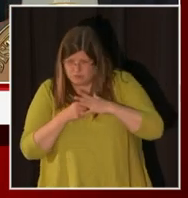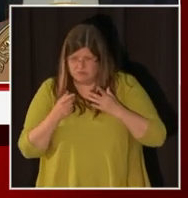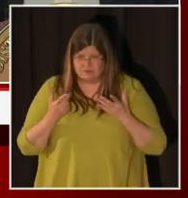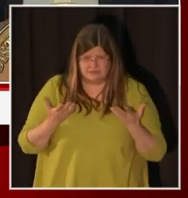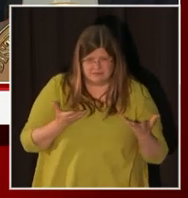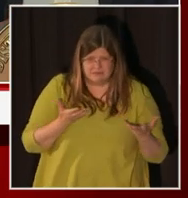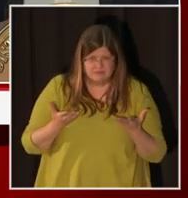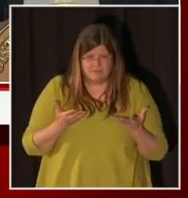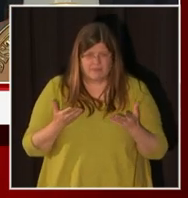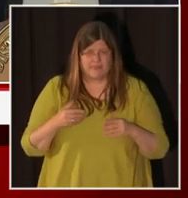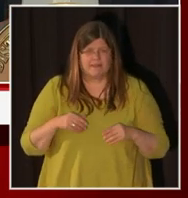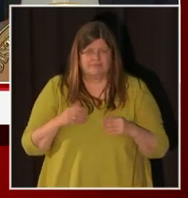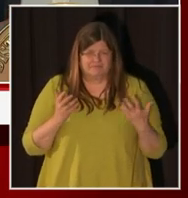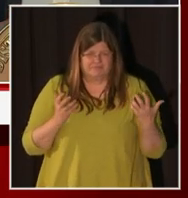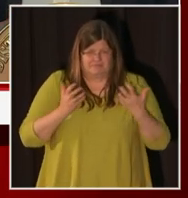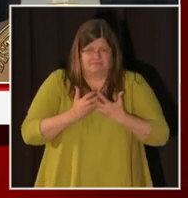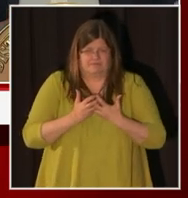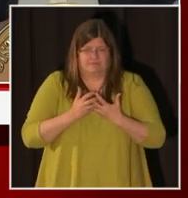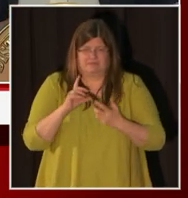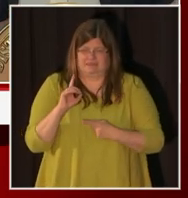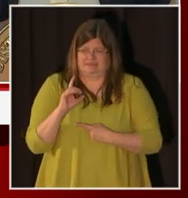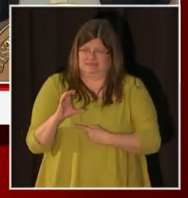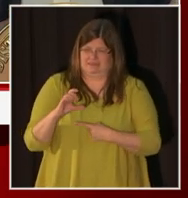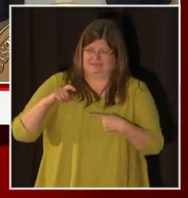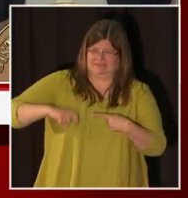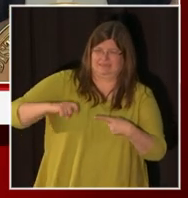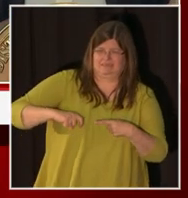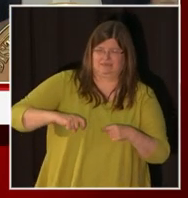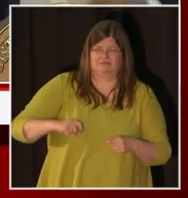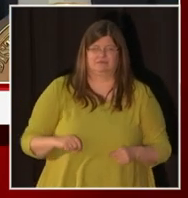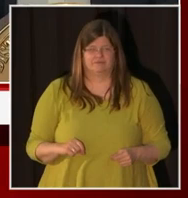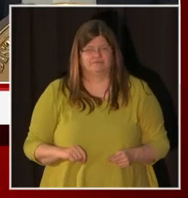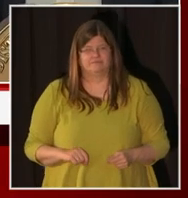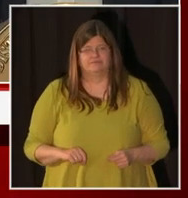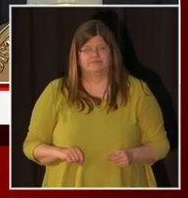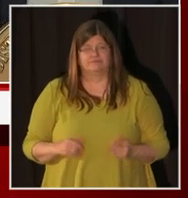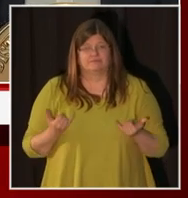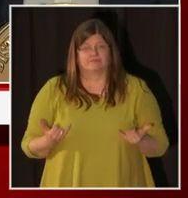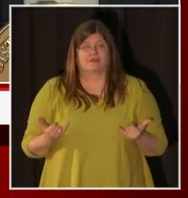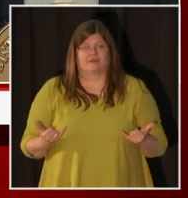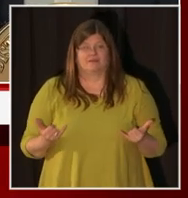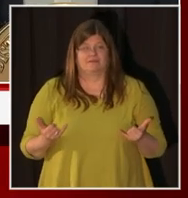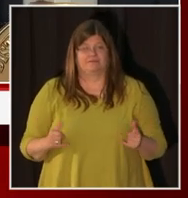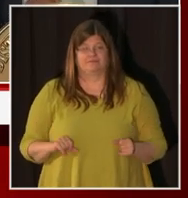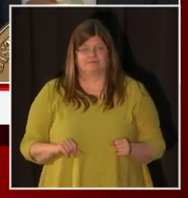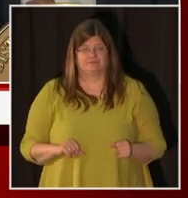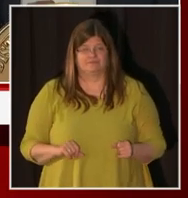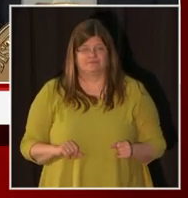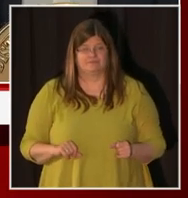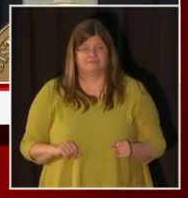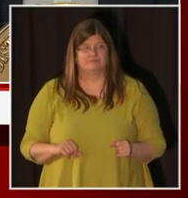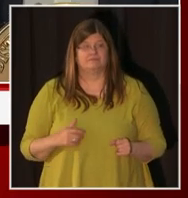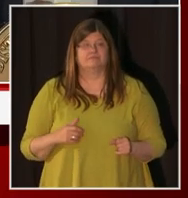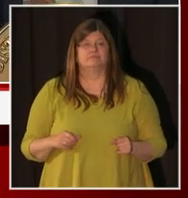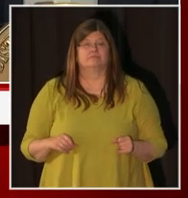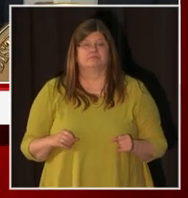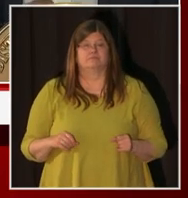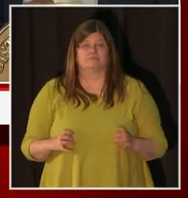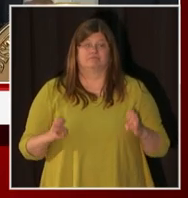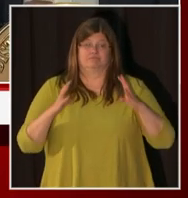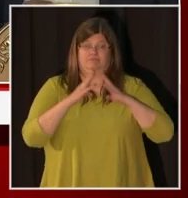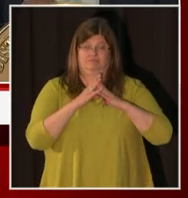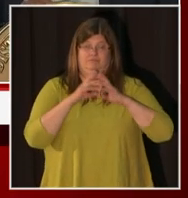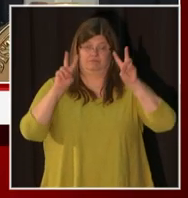D.C. community needs. So right now I am putting together a Reopen D.C.